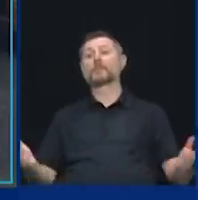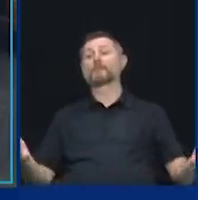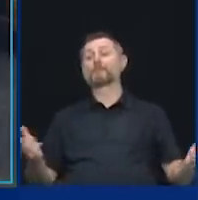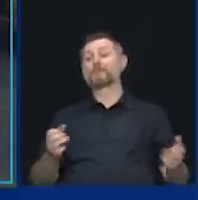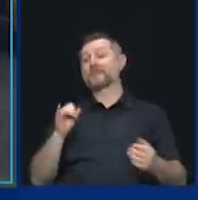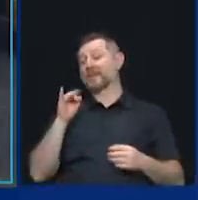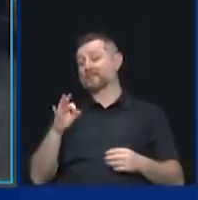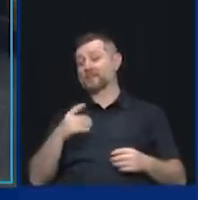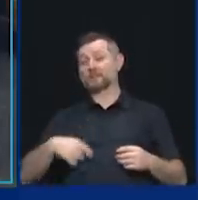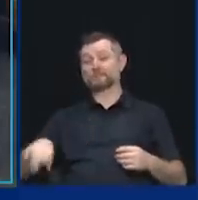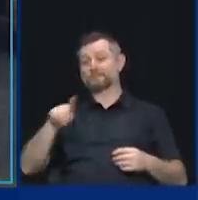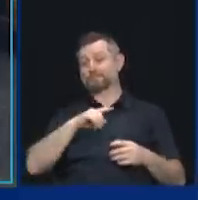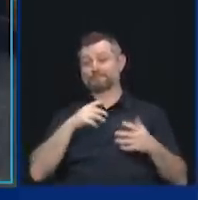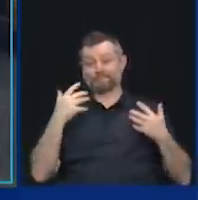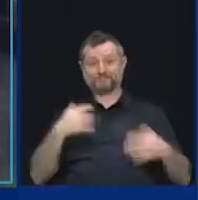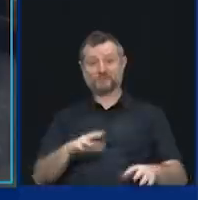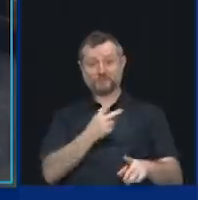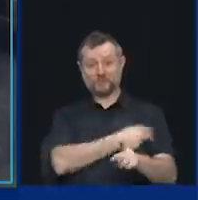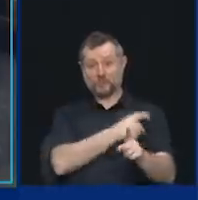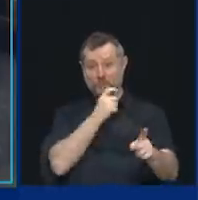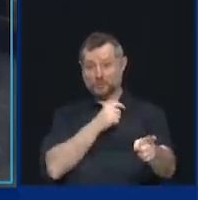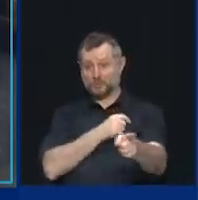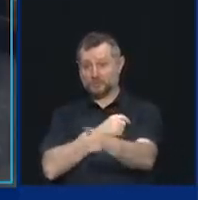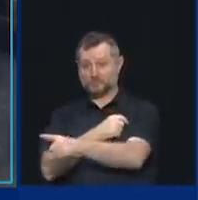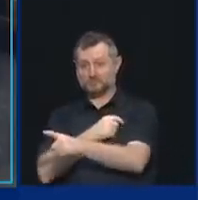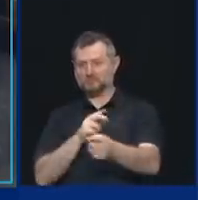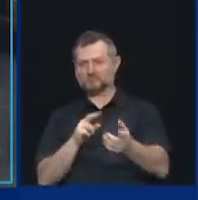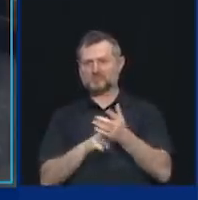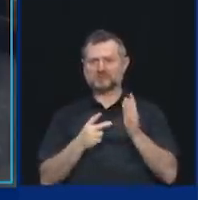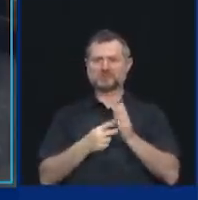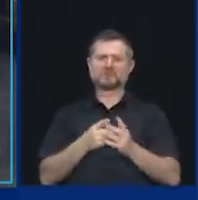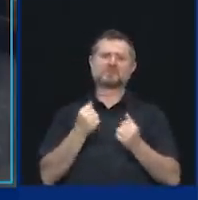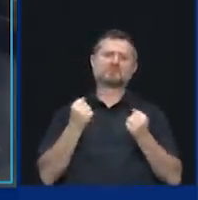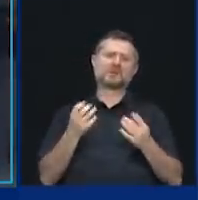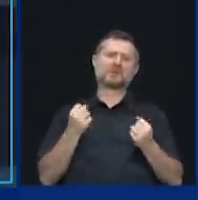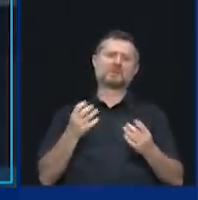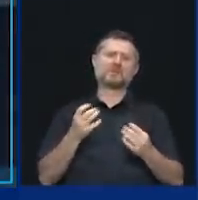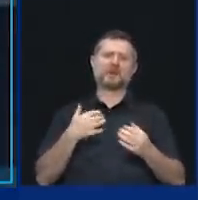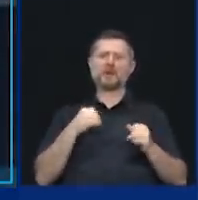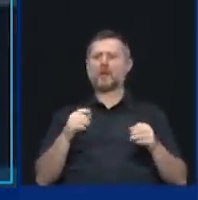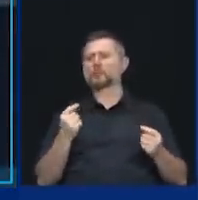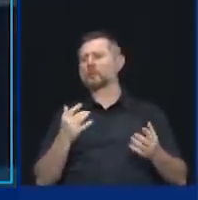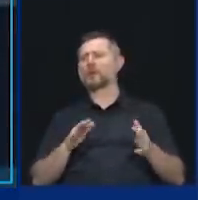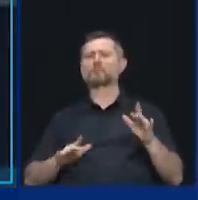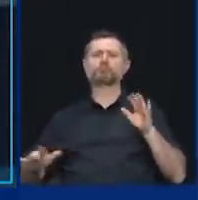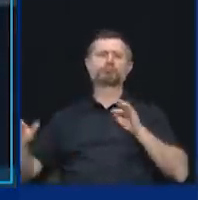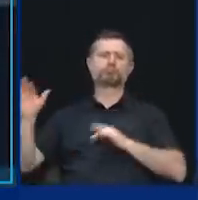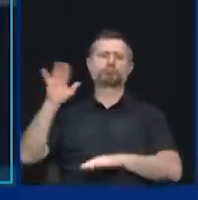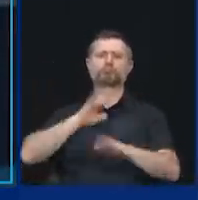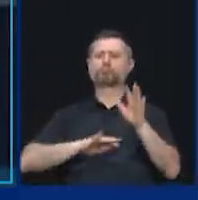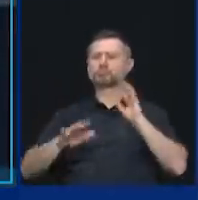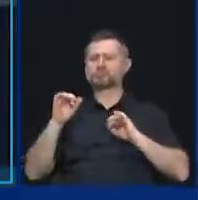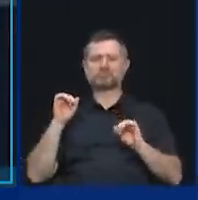is open for the vaccinated. For